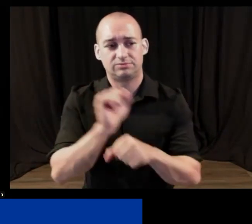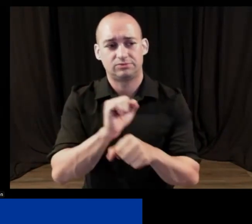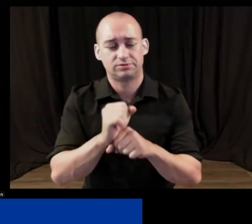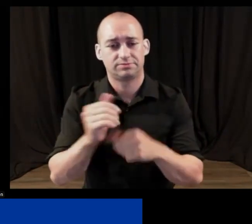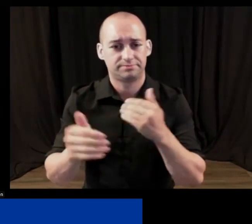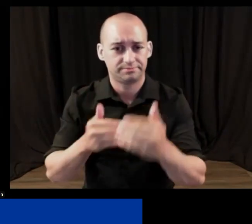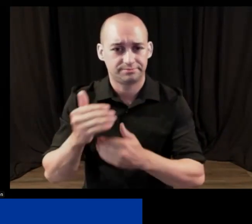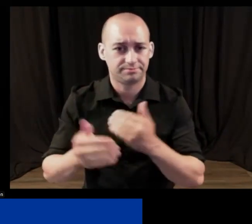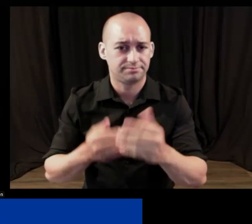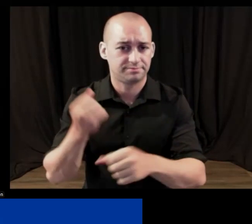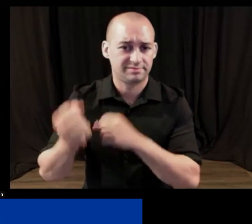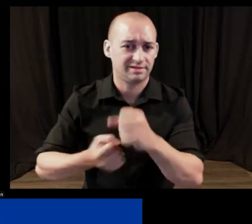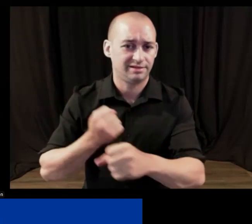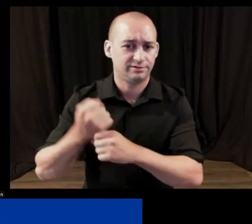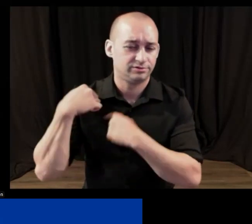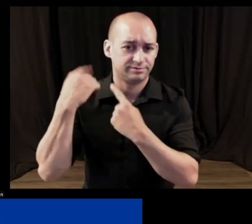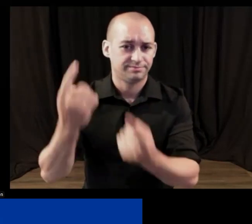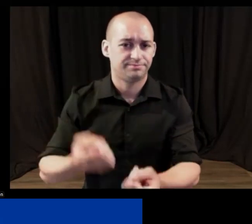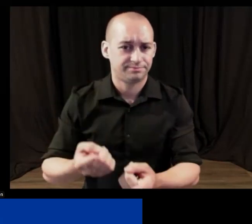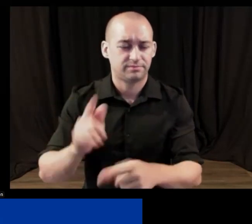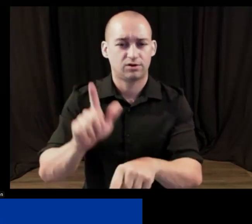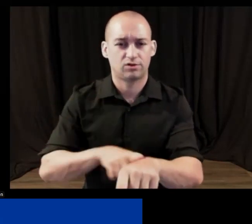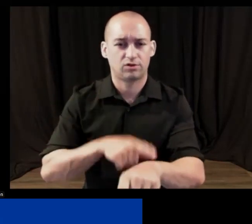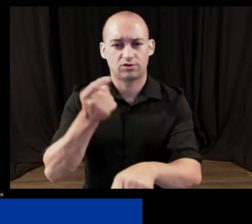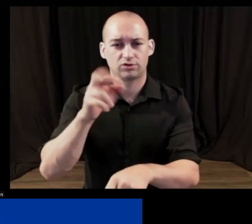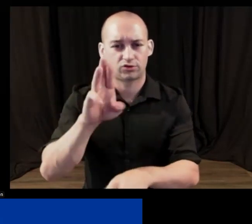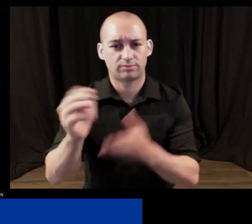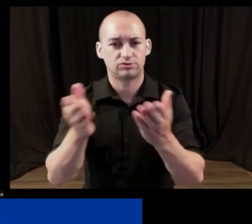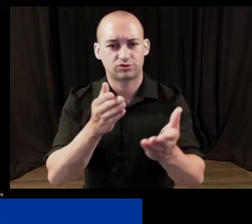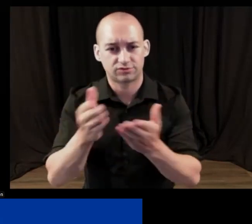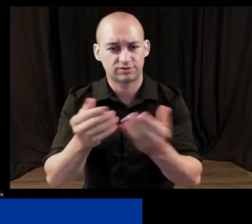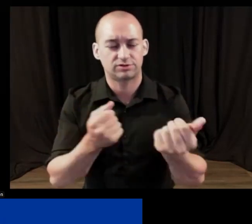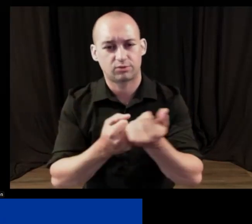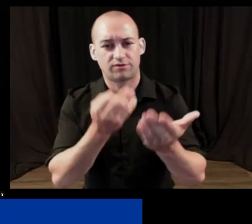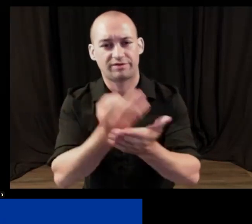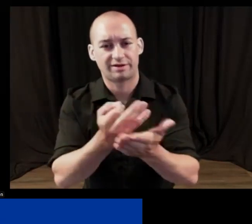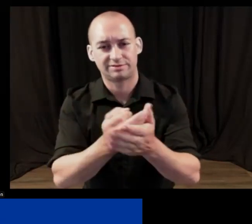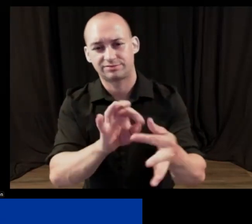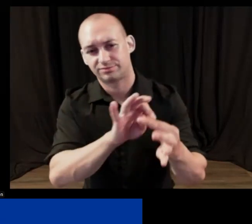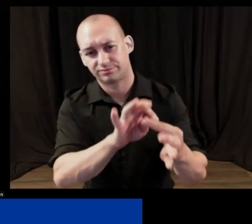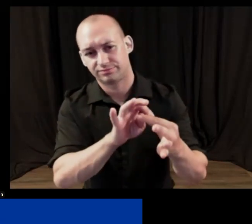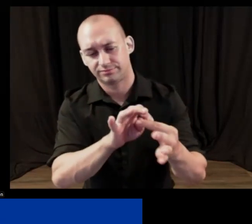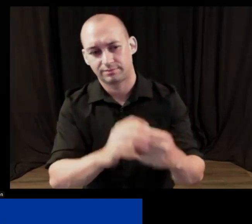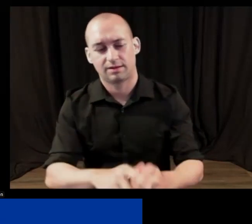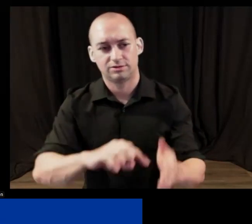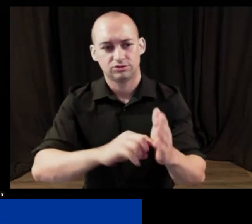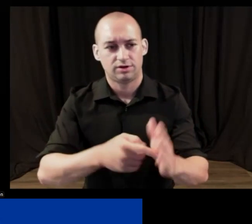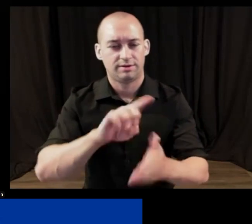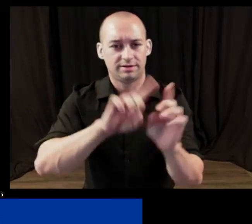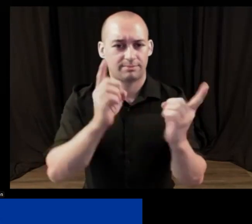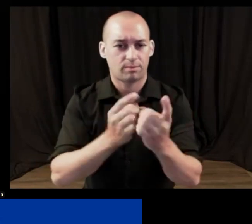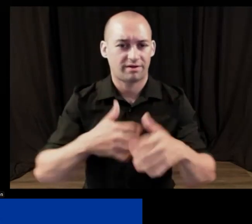several years on this issue of long-term services and supports financing, starting with the Department of Healthcare